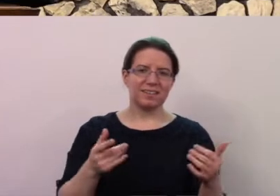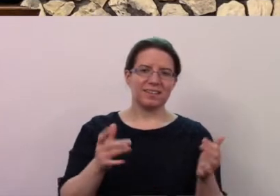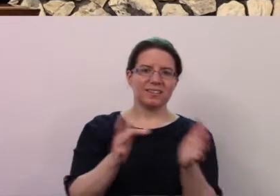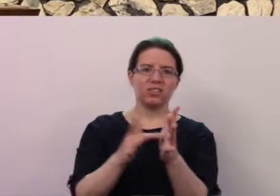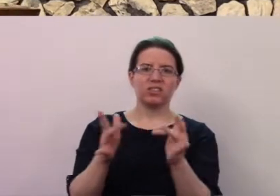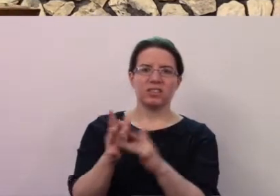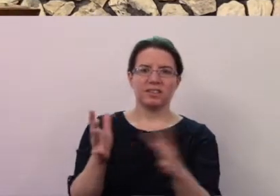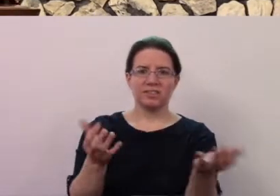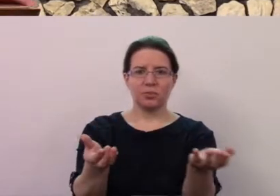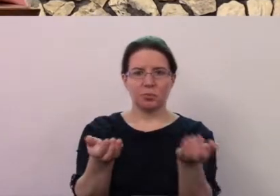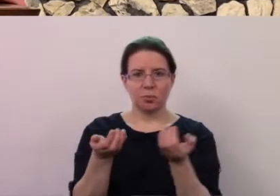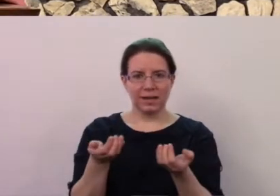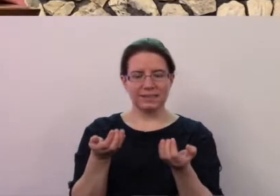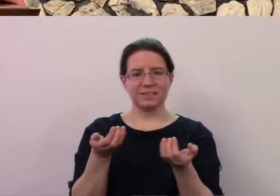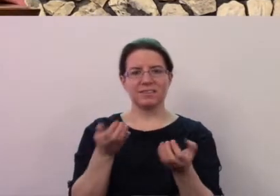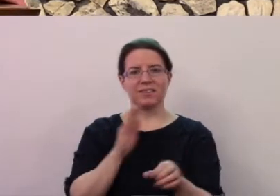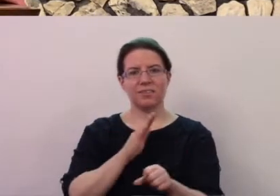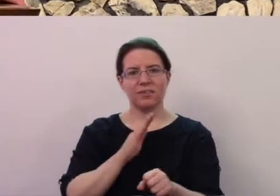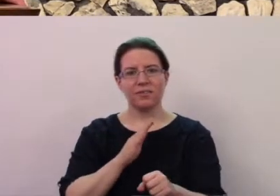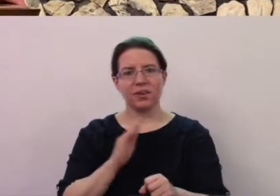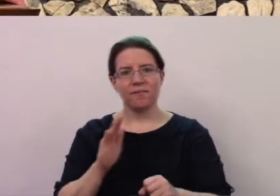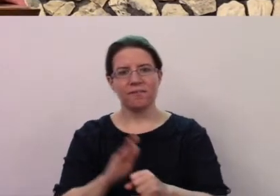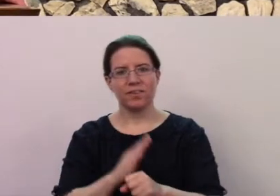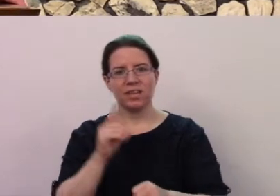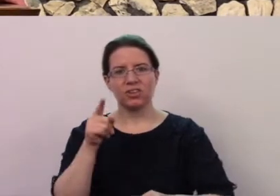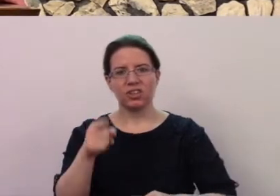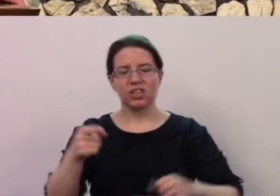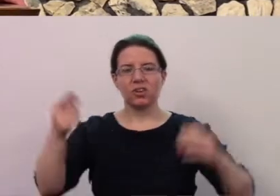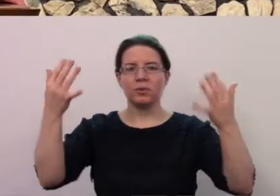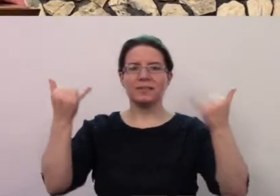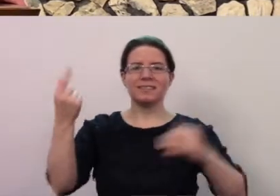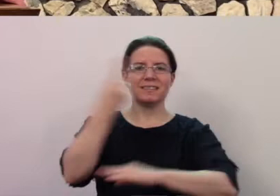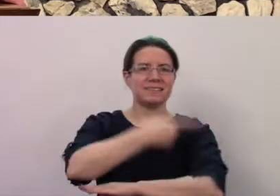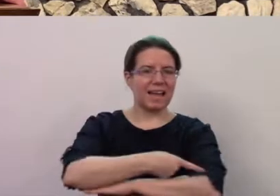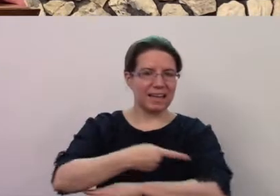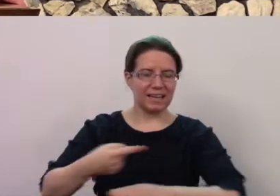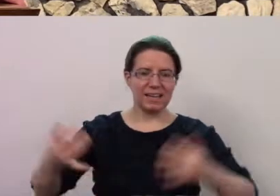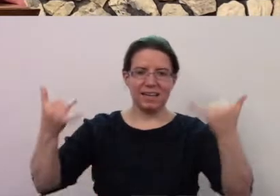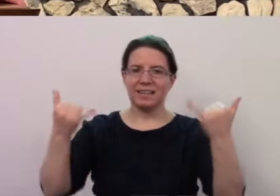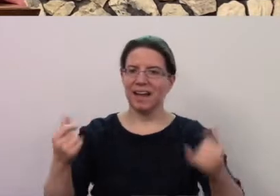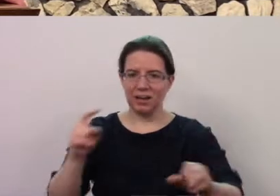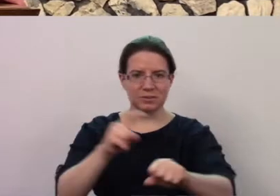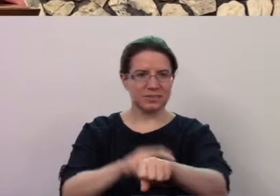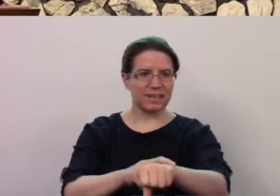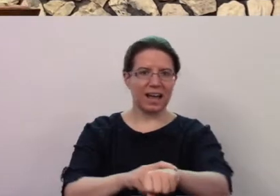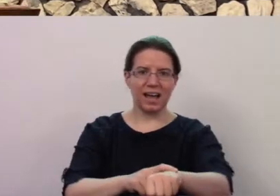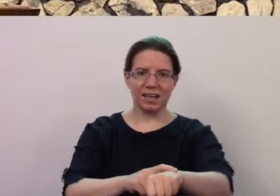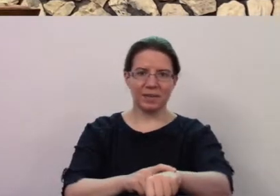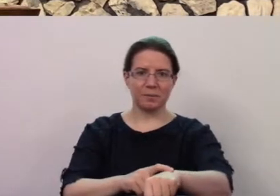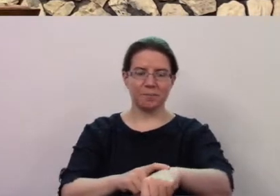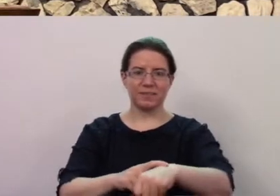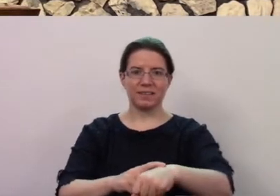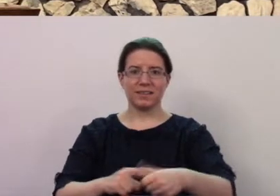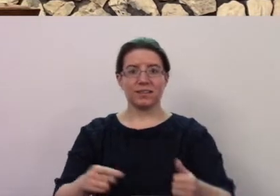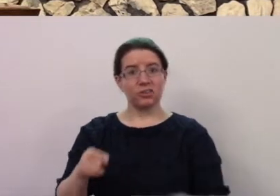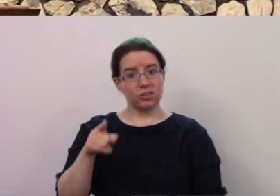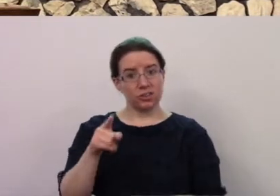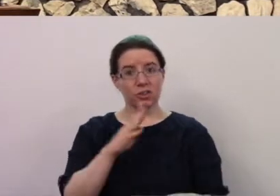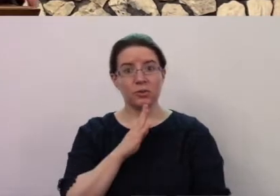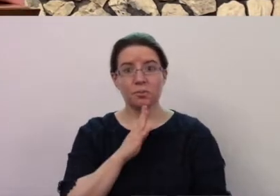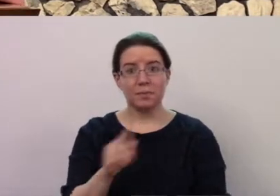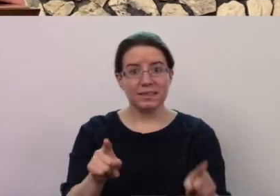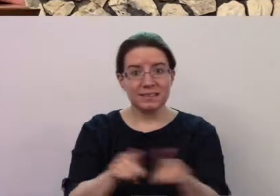God wants to fill you with today. Yes. And matter of fact, the Apostle Paul said, today is the day, now's the